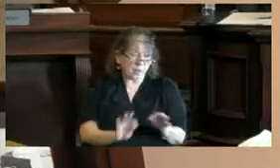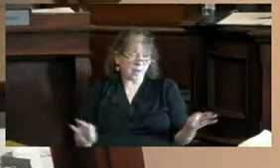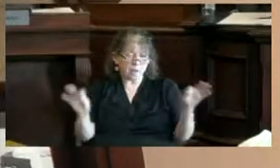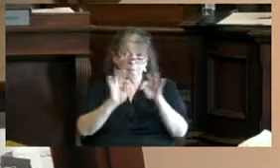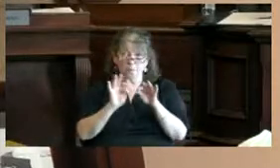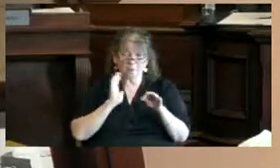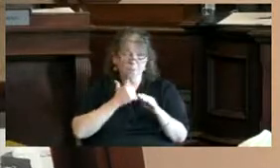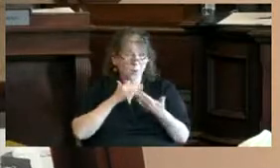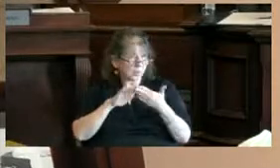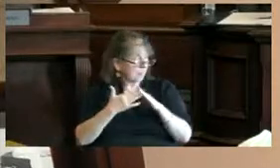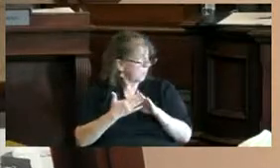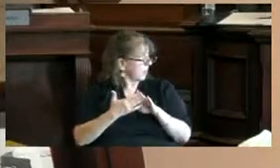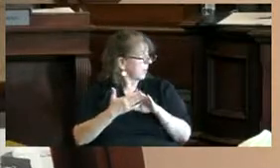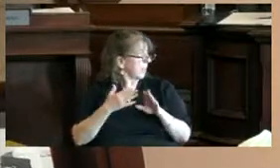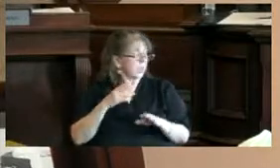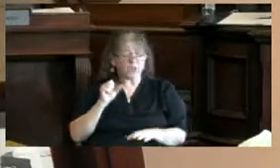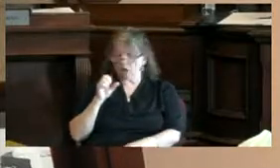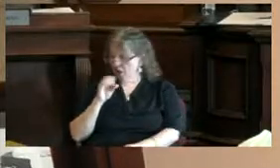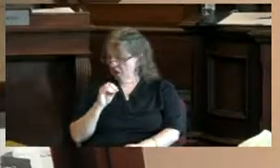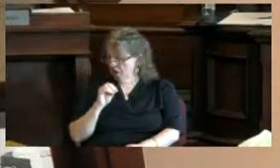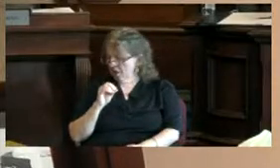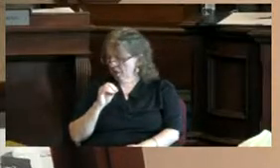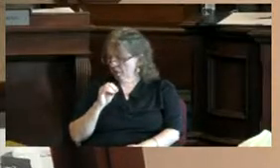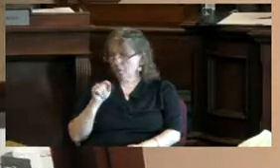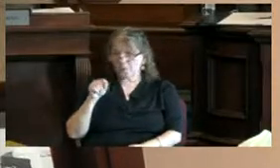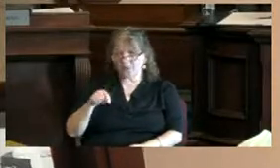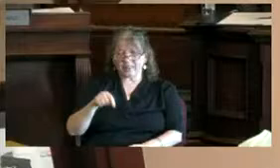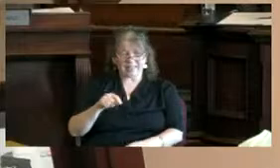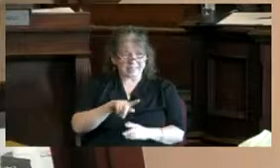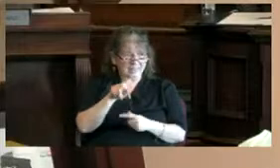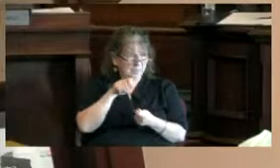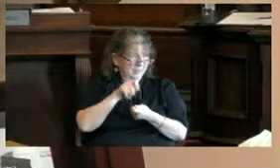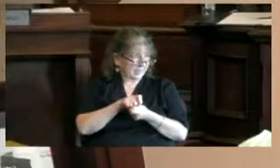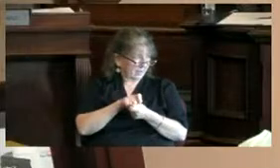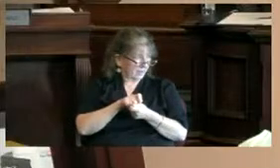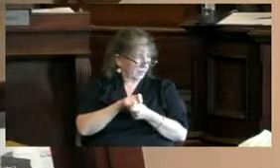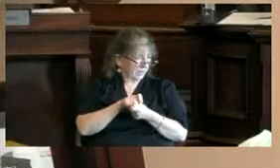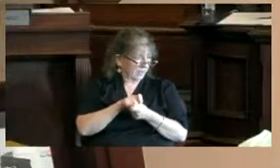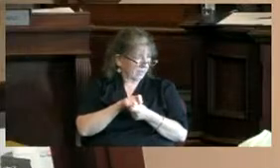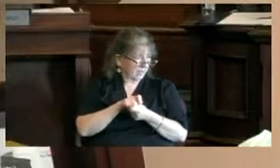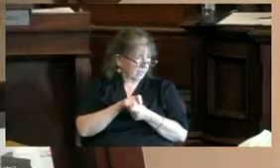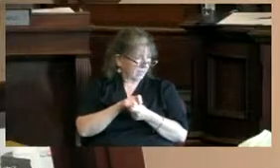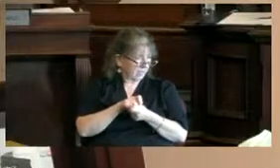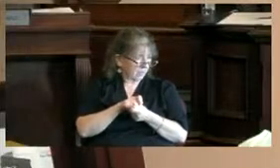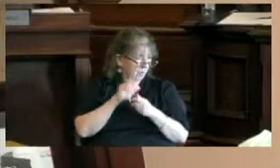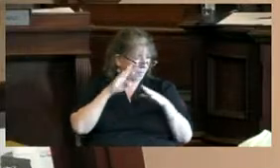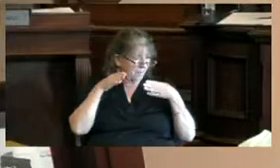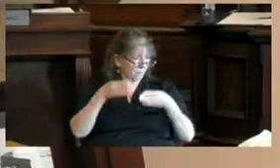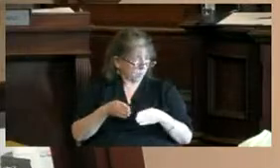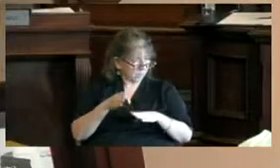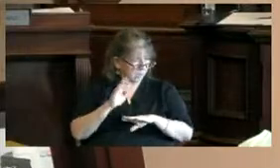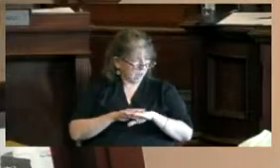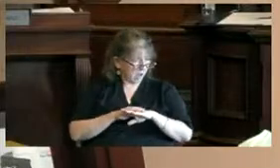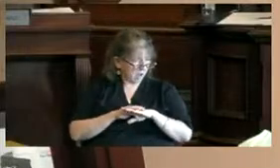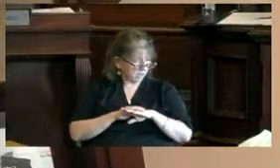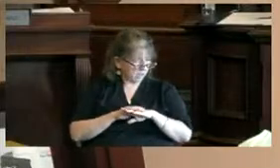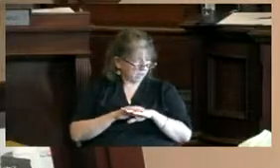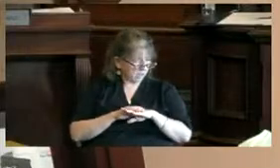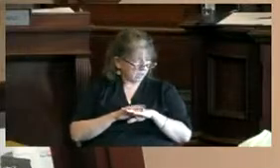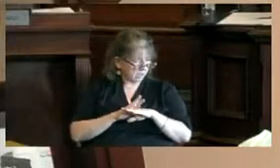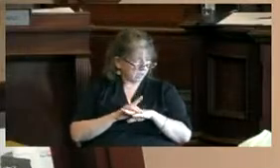our community. So this specific compensation is going to be focused on